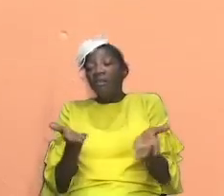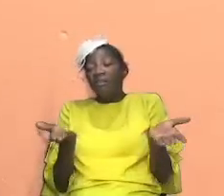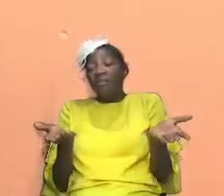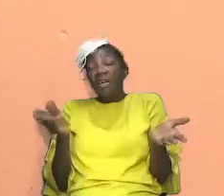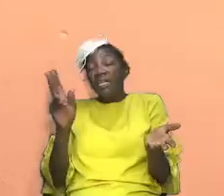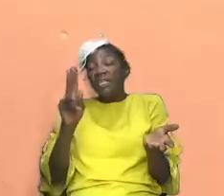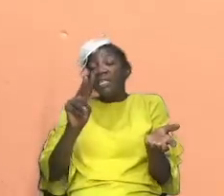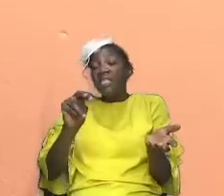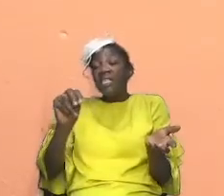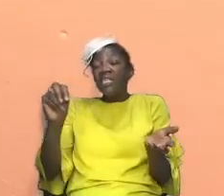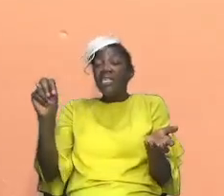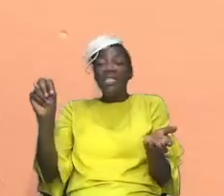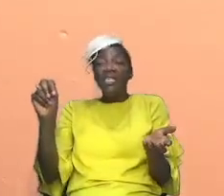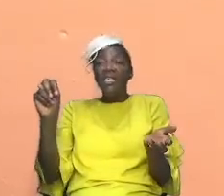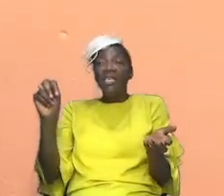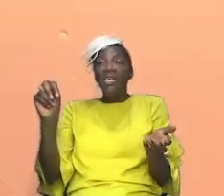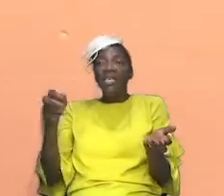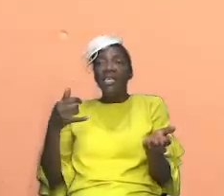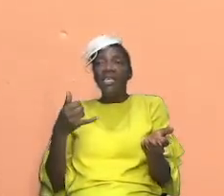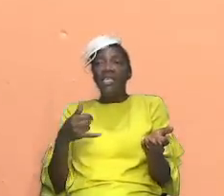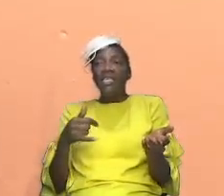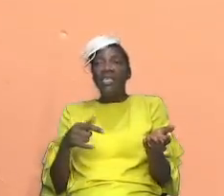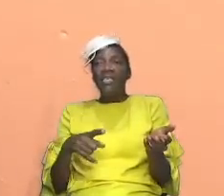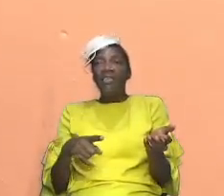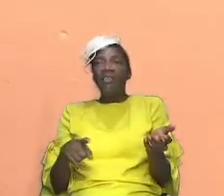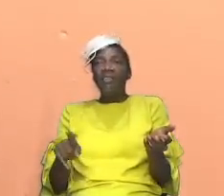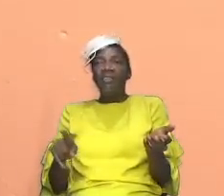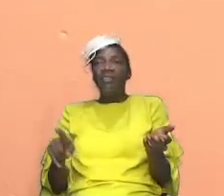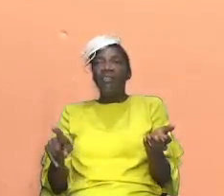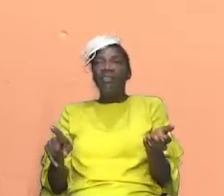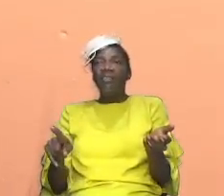is required, is for